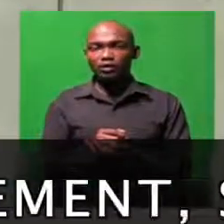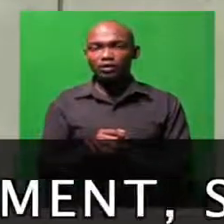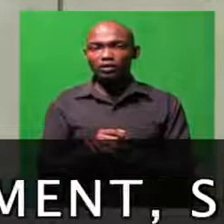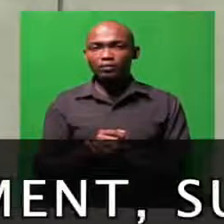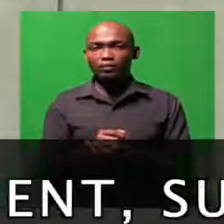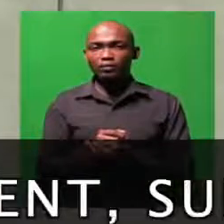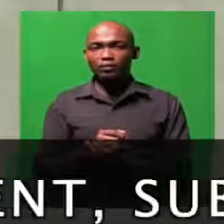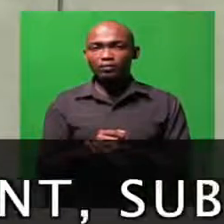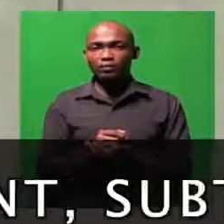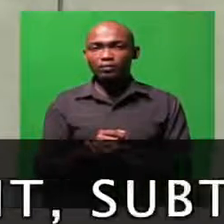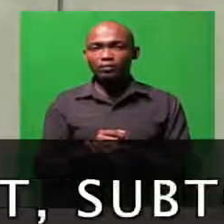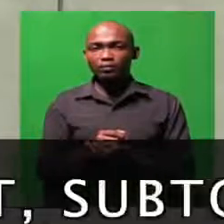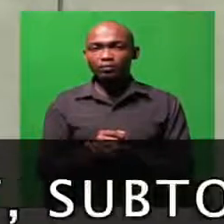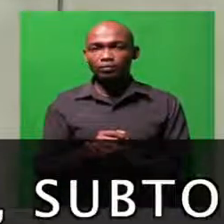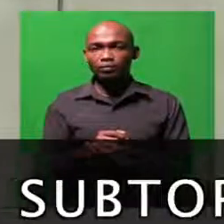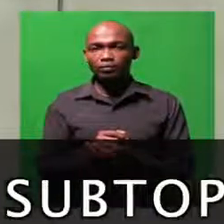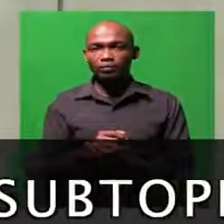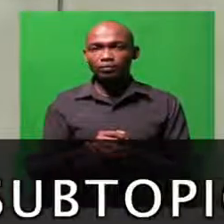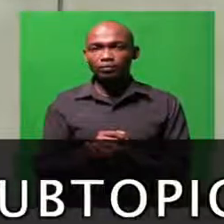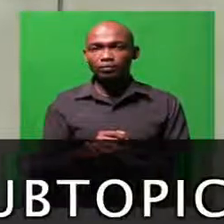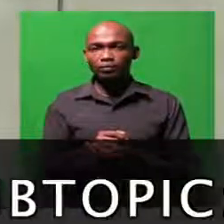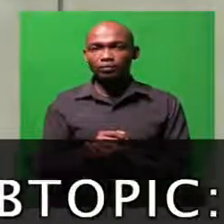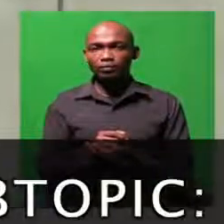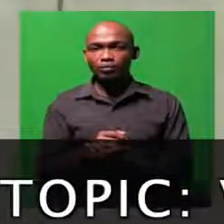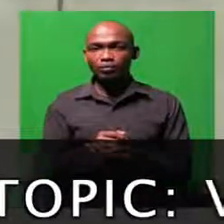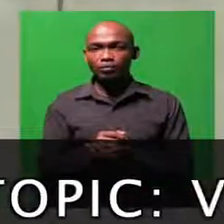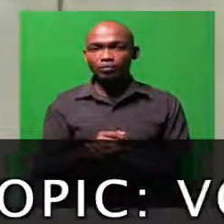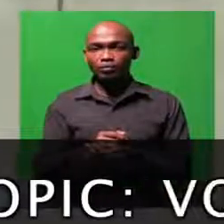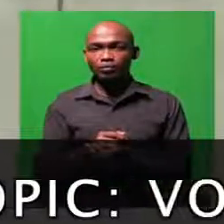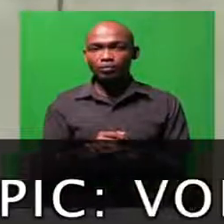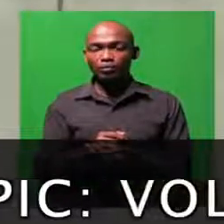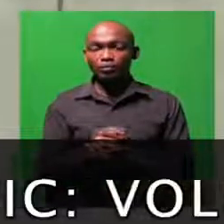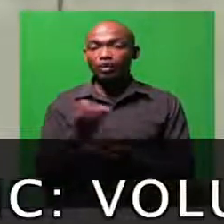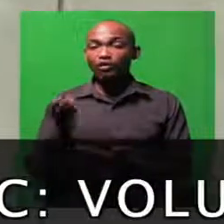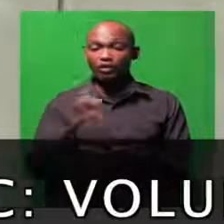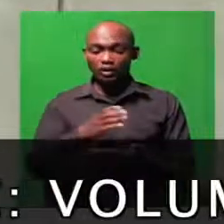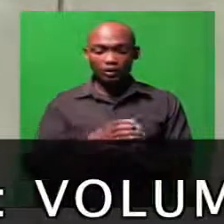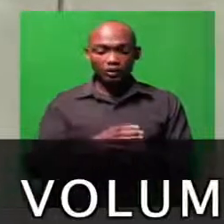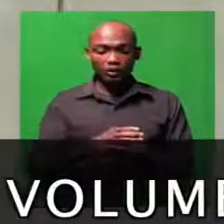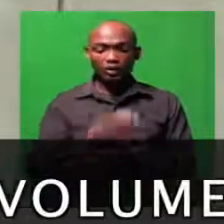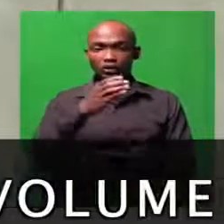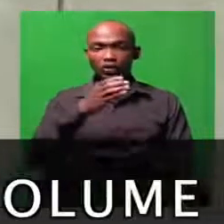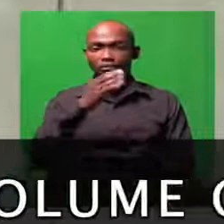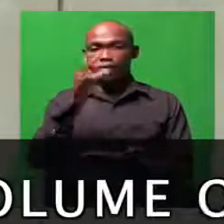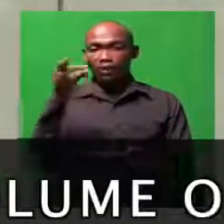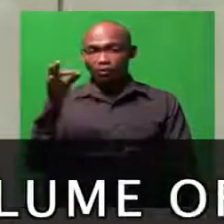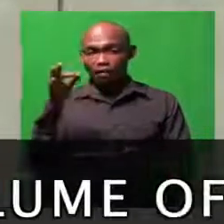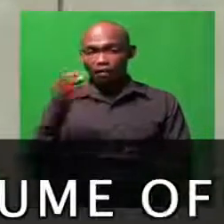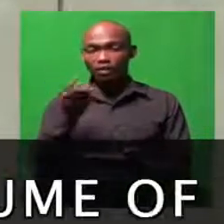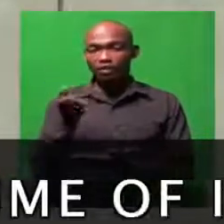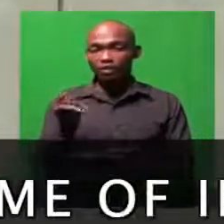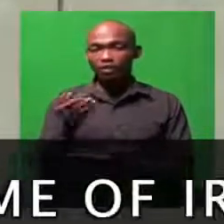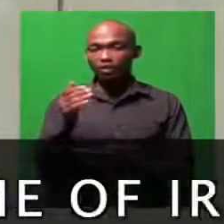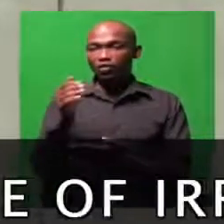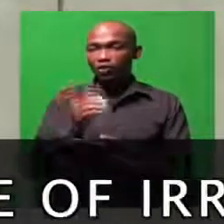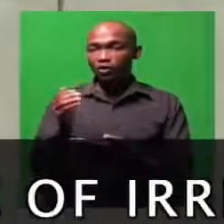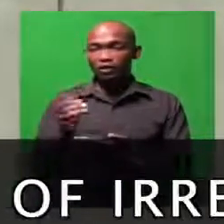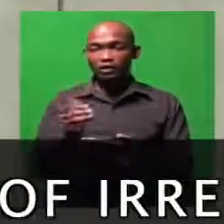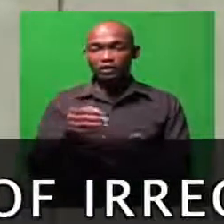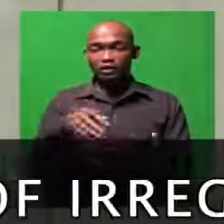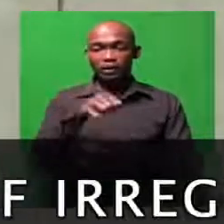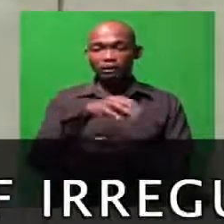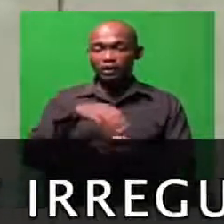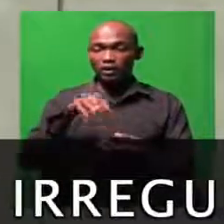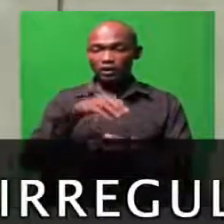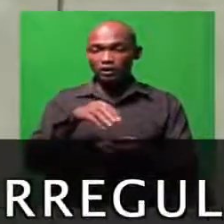Well tried. Okay, thank you. This is a beaker for collecting the mixture. What is